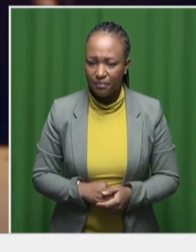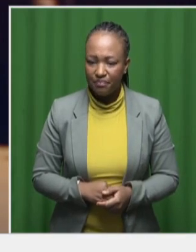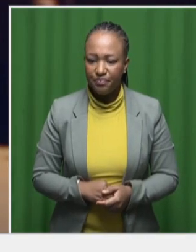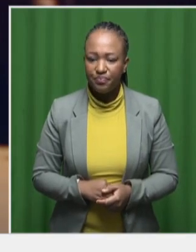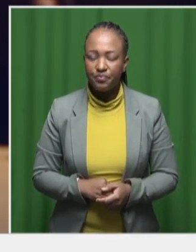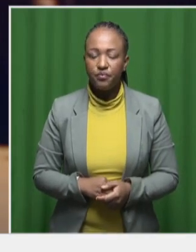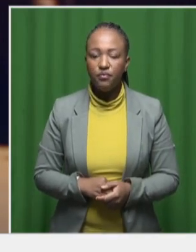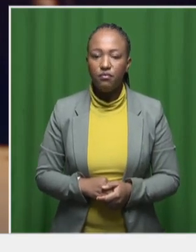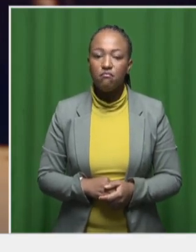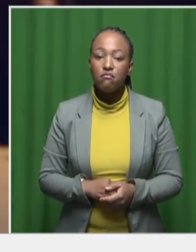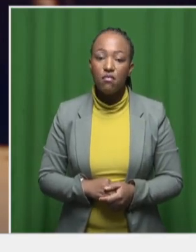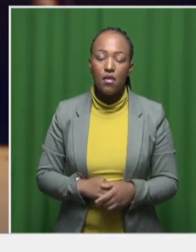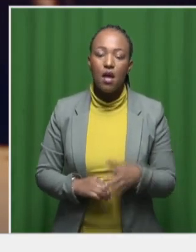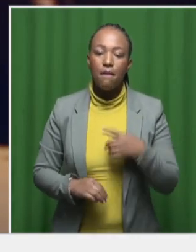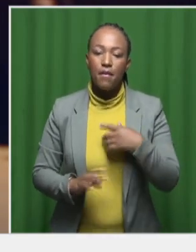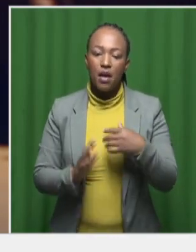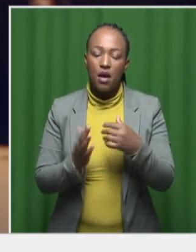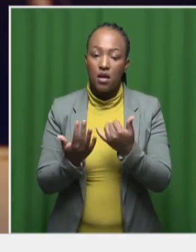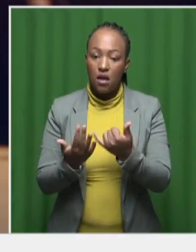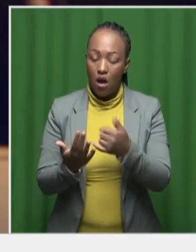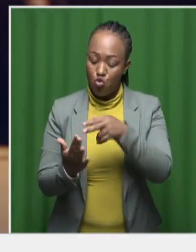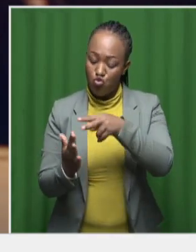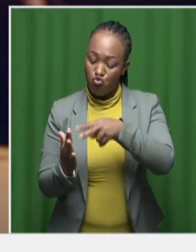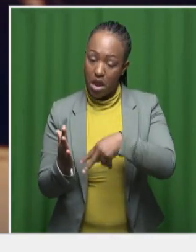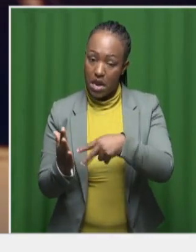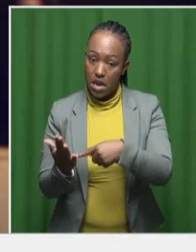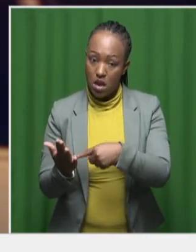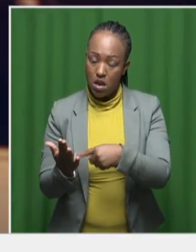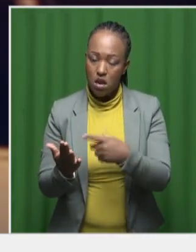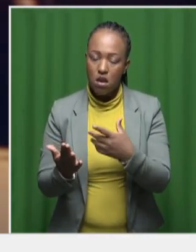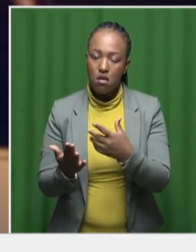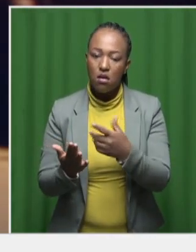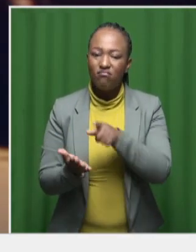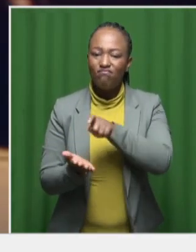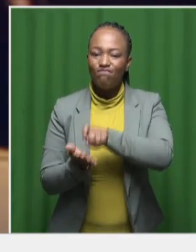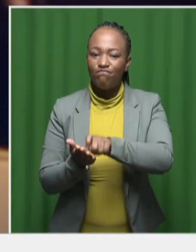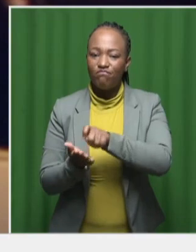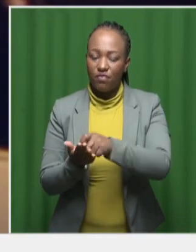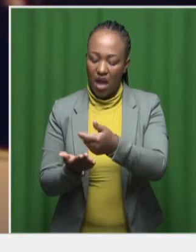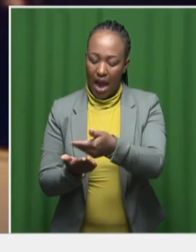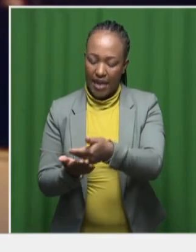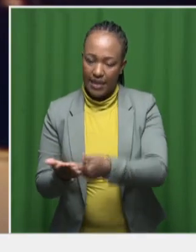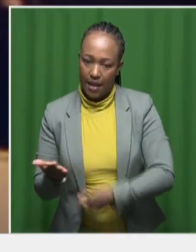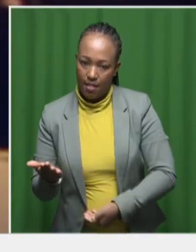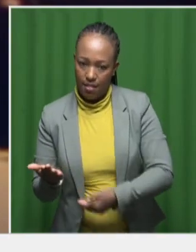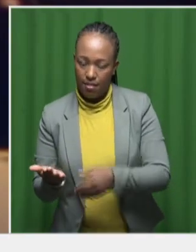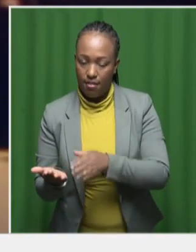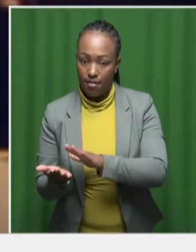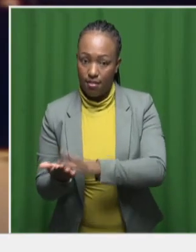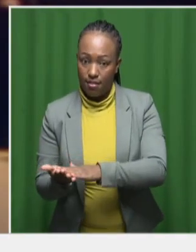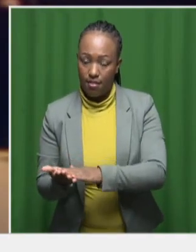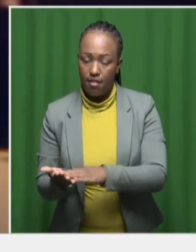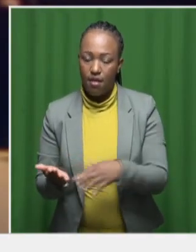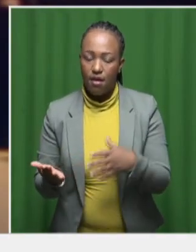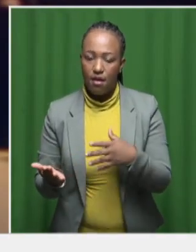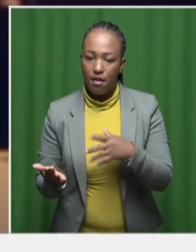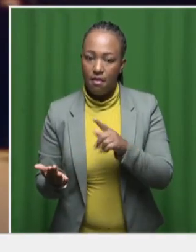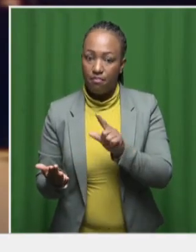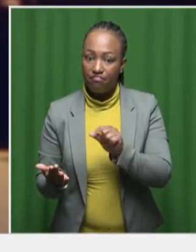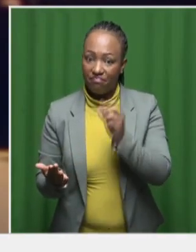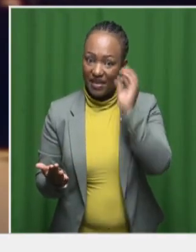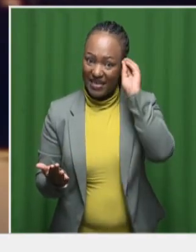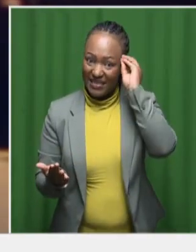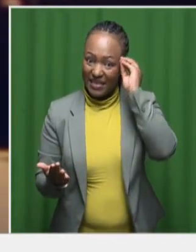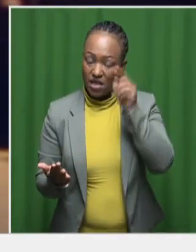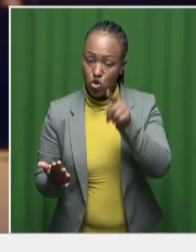I know there's quite a concise investigation and article that Ground Up has done, which is a very interesting read, and I know you were part of